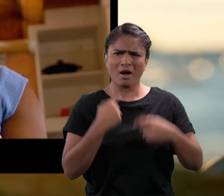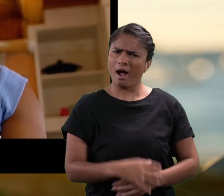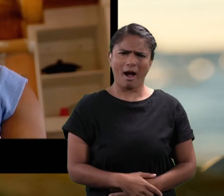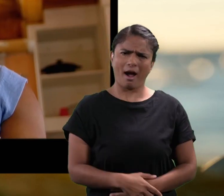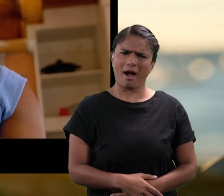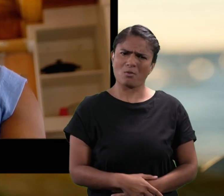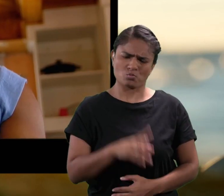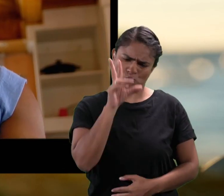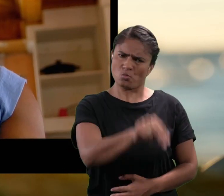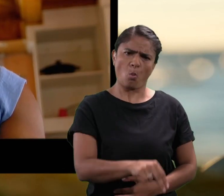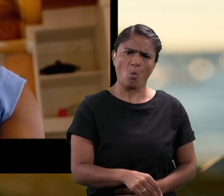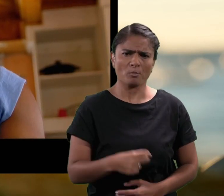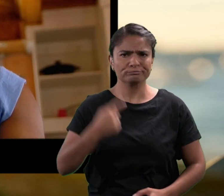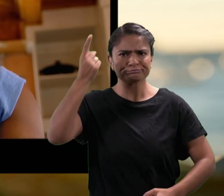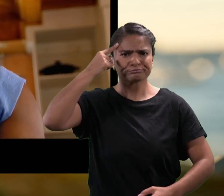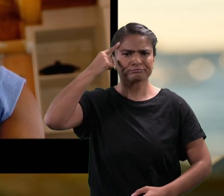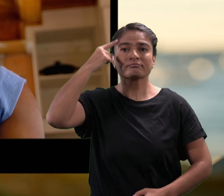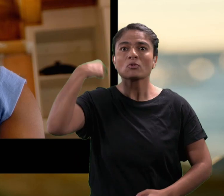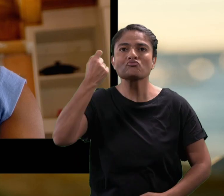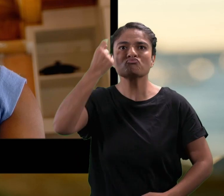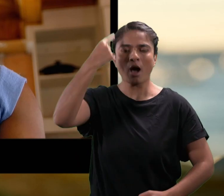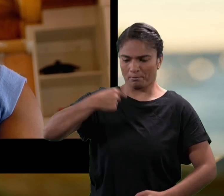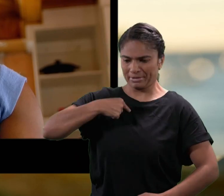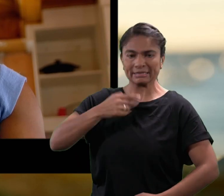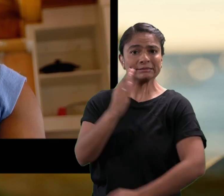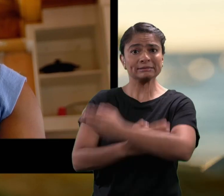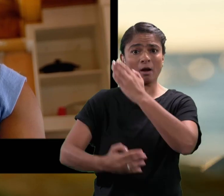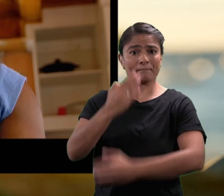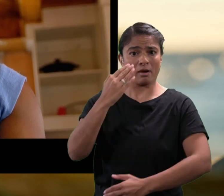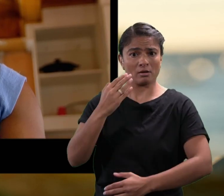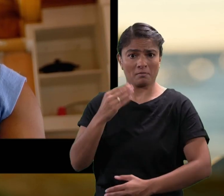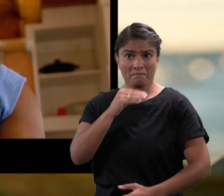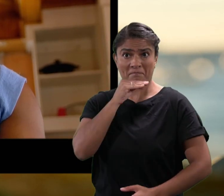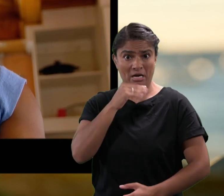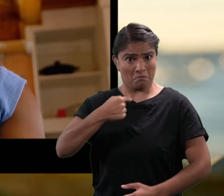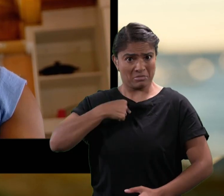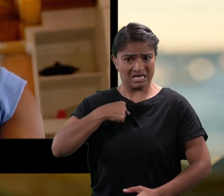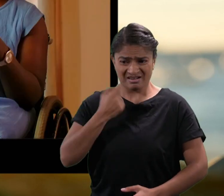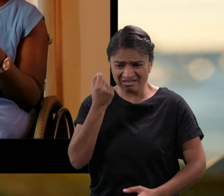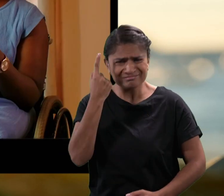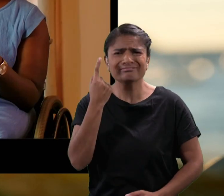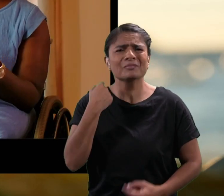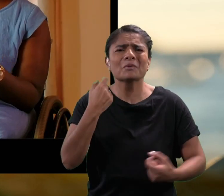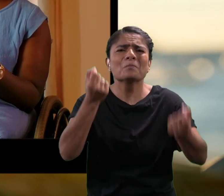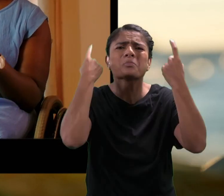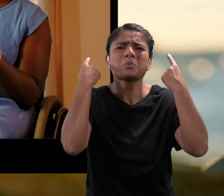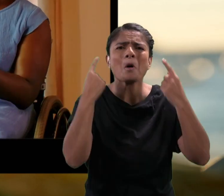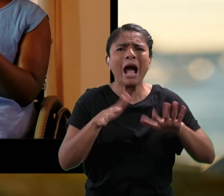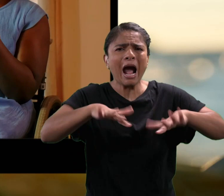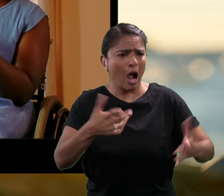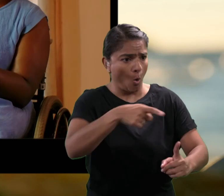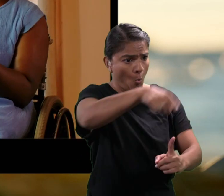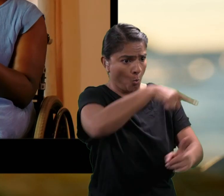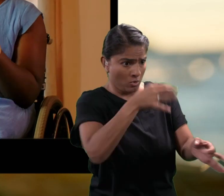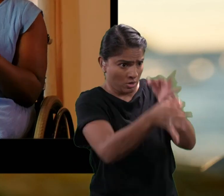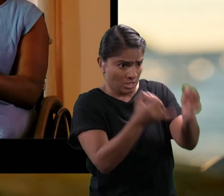that's why I was like, man, I cannot relate to that, because as a disabled person, it does not make sense to me, because how